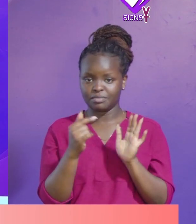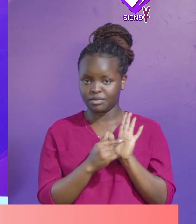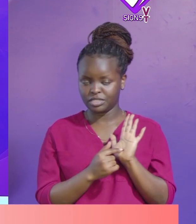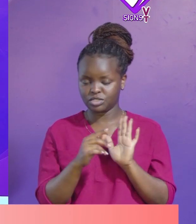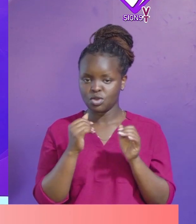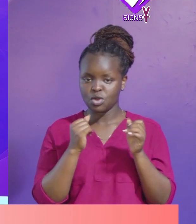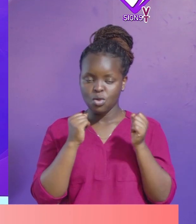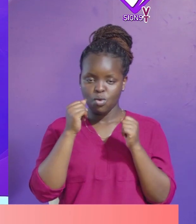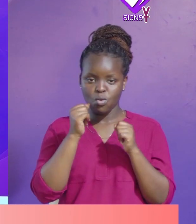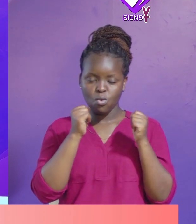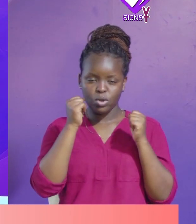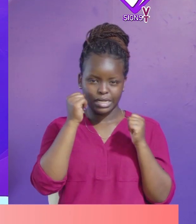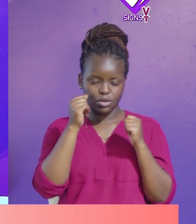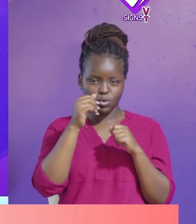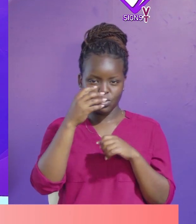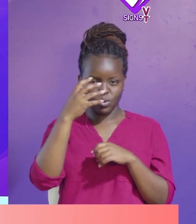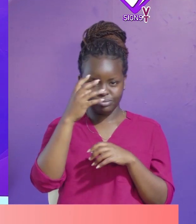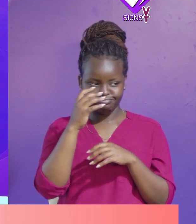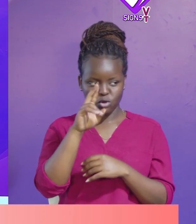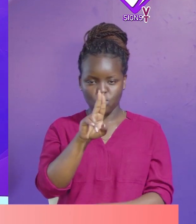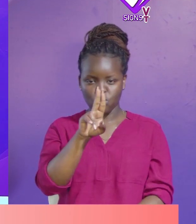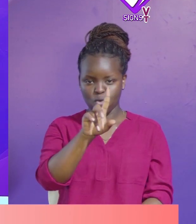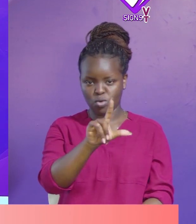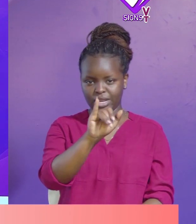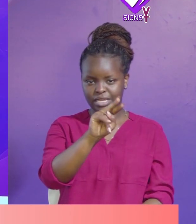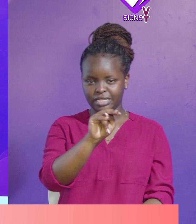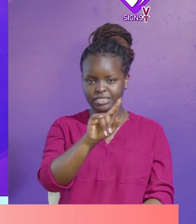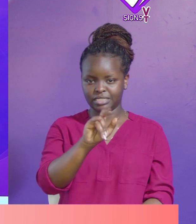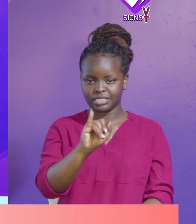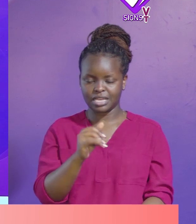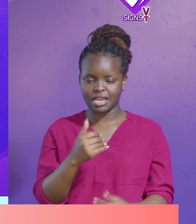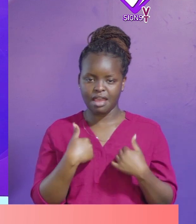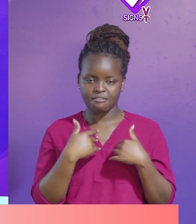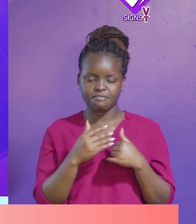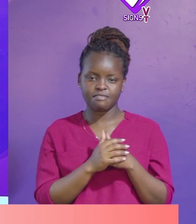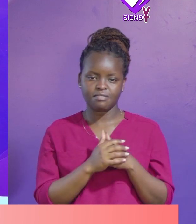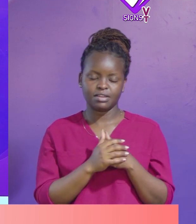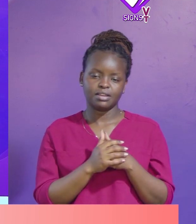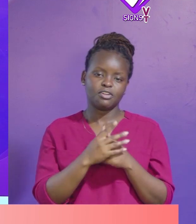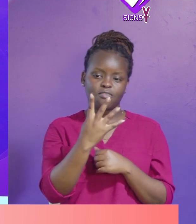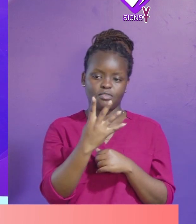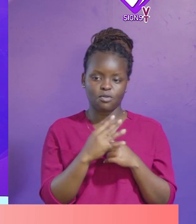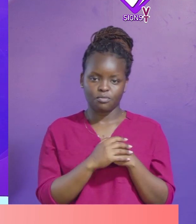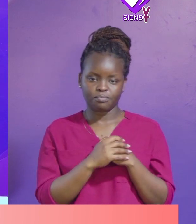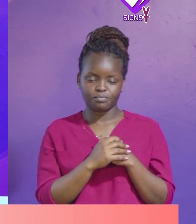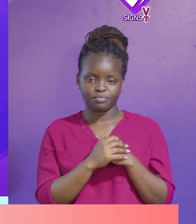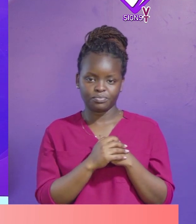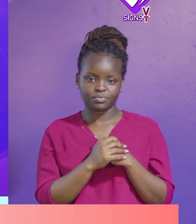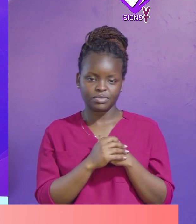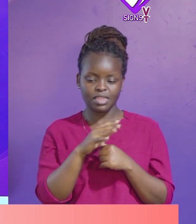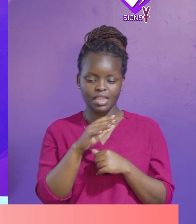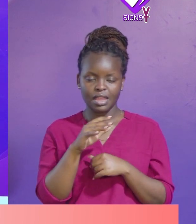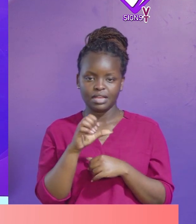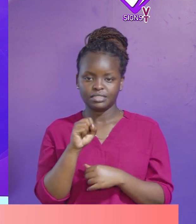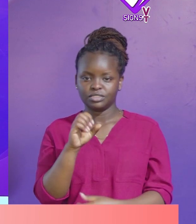points. They are the fourth with goal difference of 1. AFC Leopards come 5th.